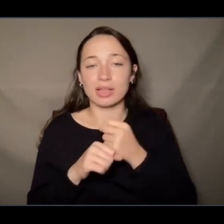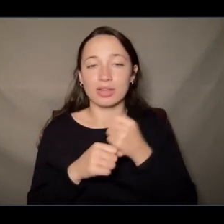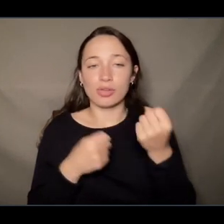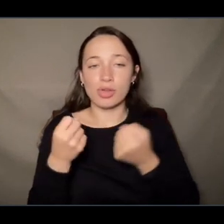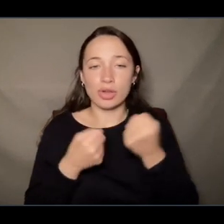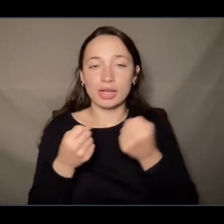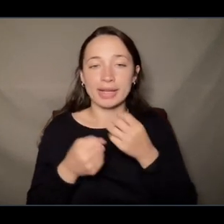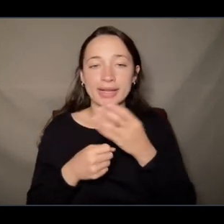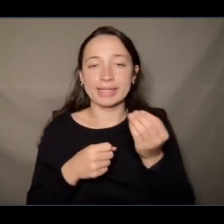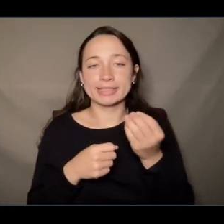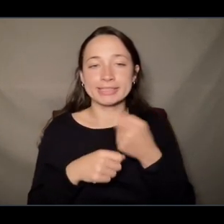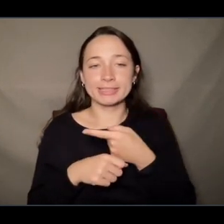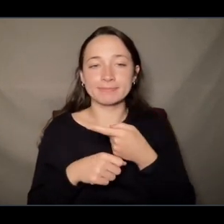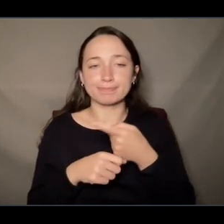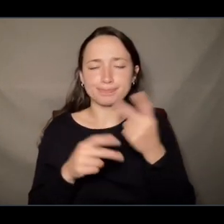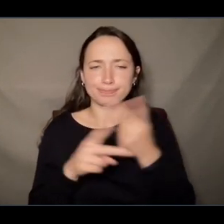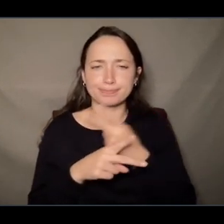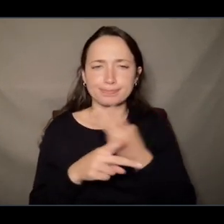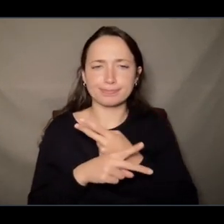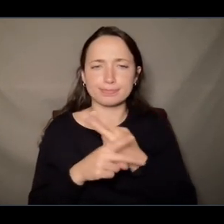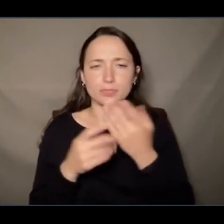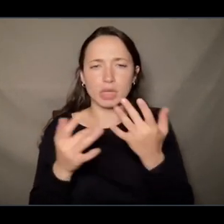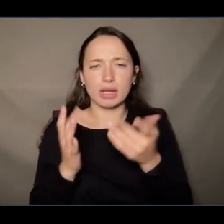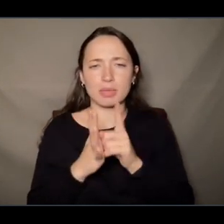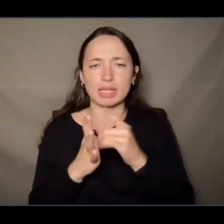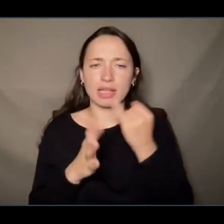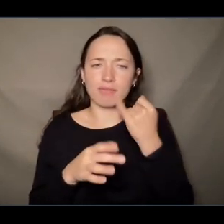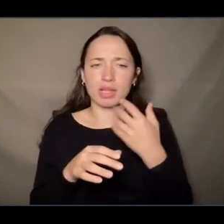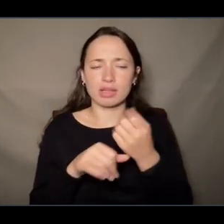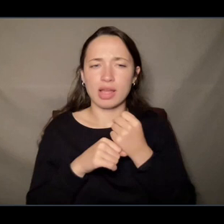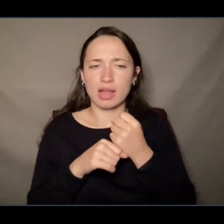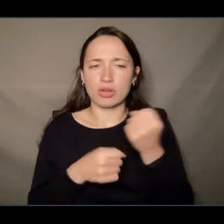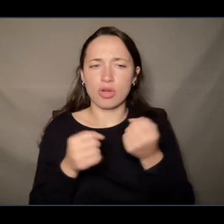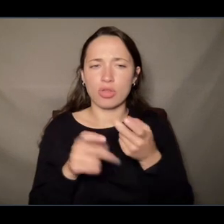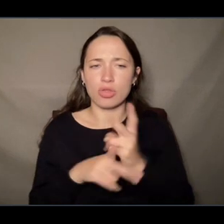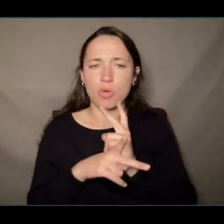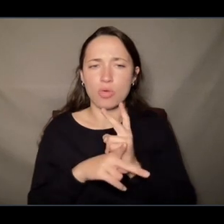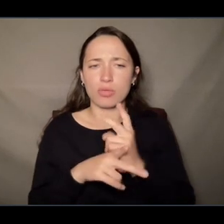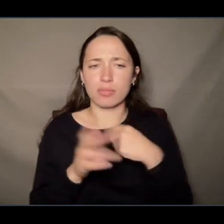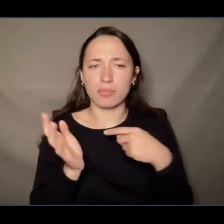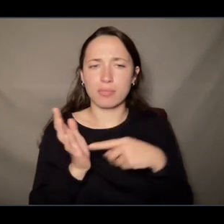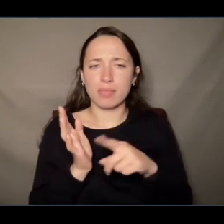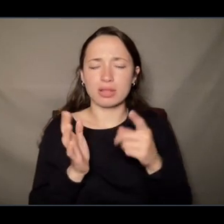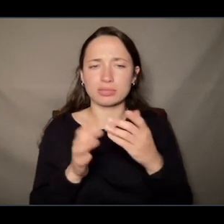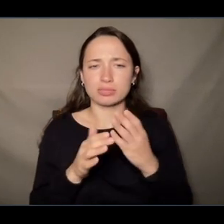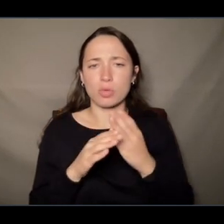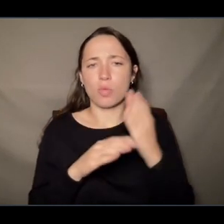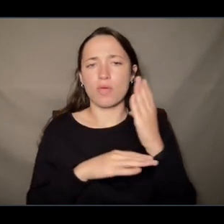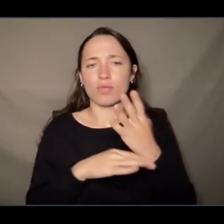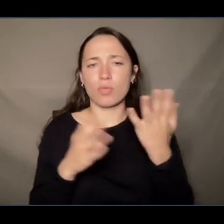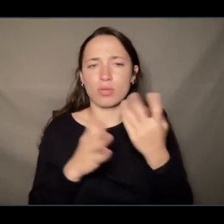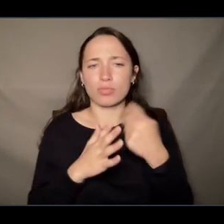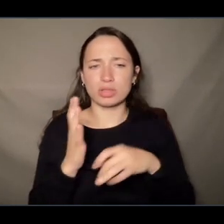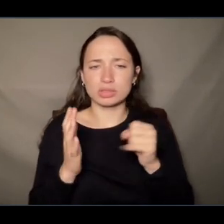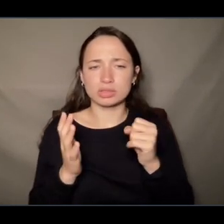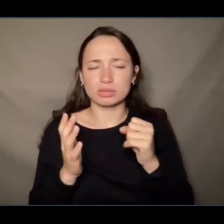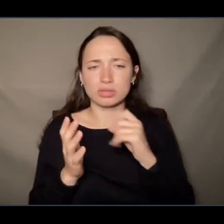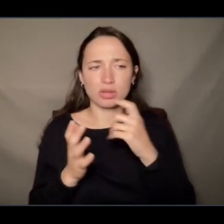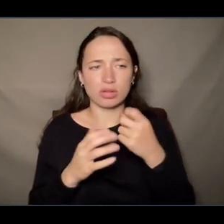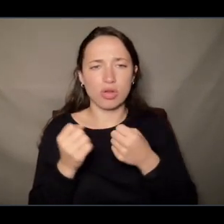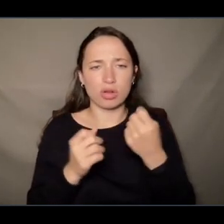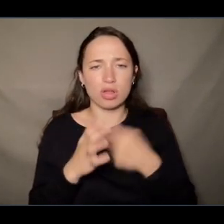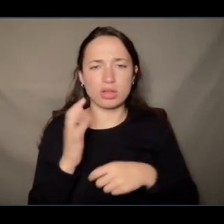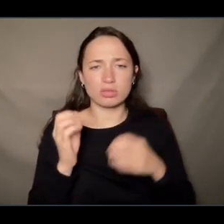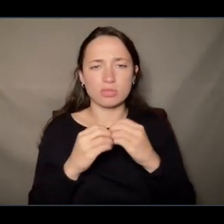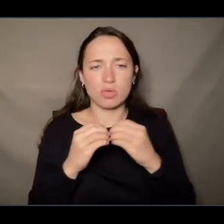is looking to get a car, and he's like figuring out, wait a minute, if I get a car loan, I'm paying this much over what the price is. So it's really, the